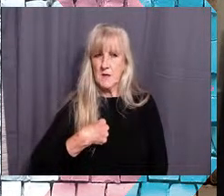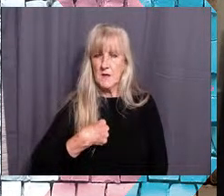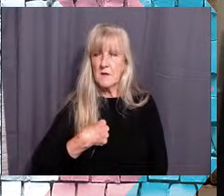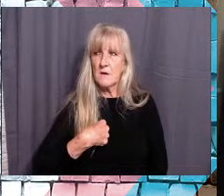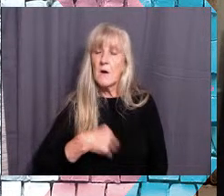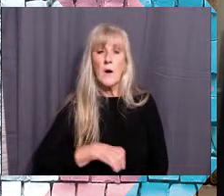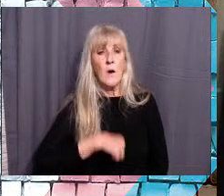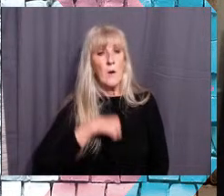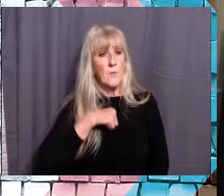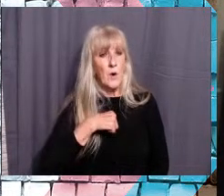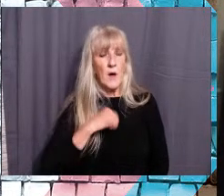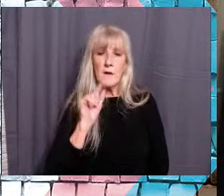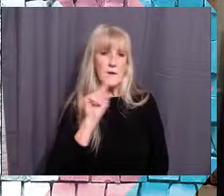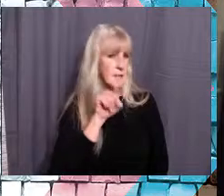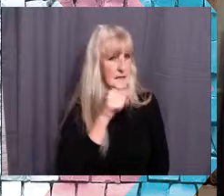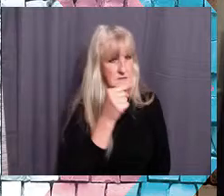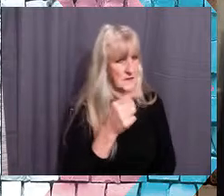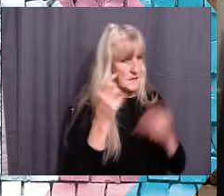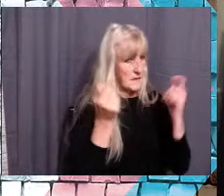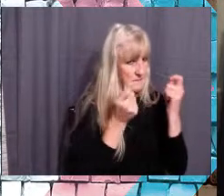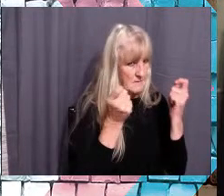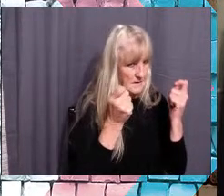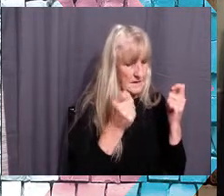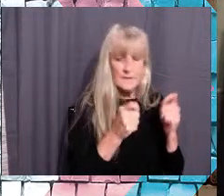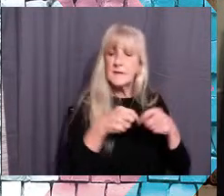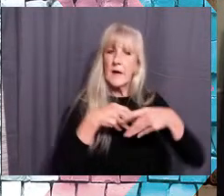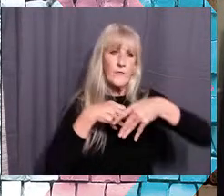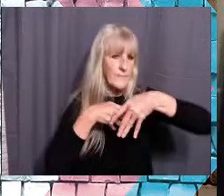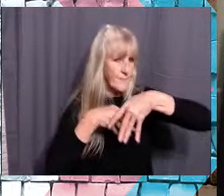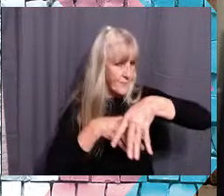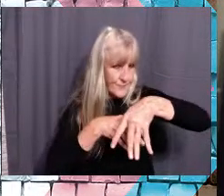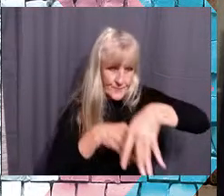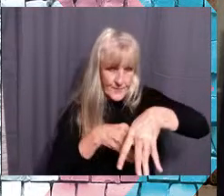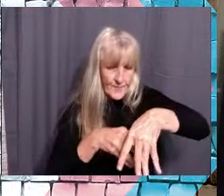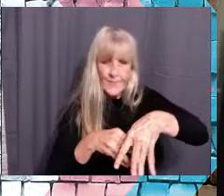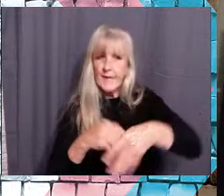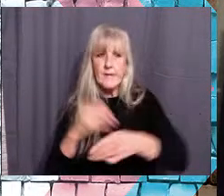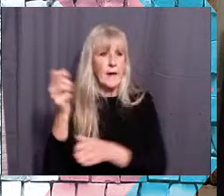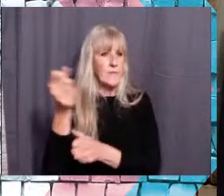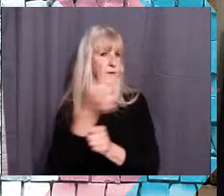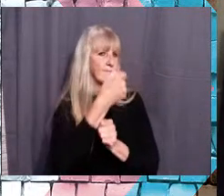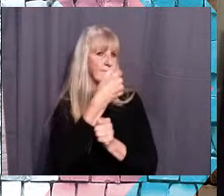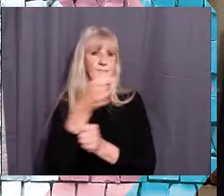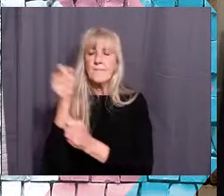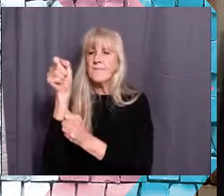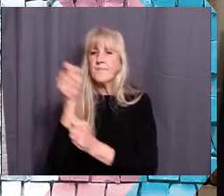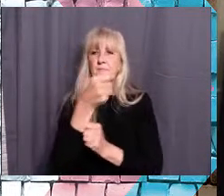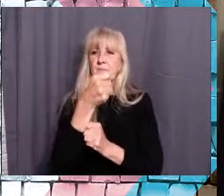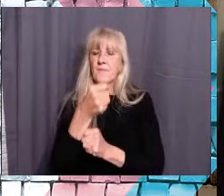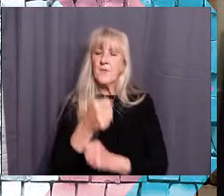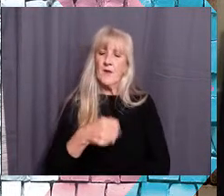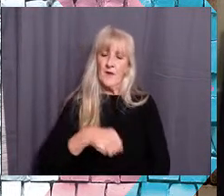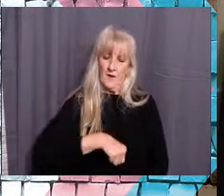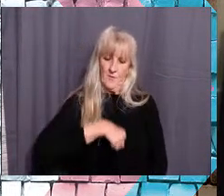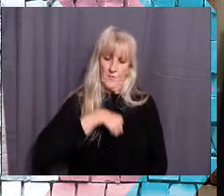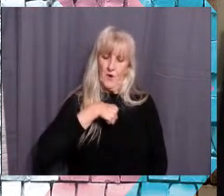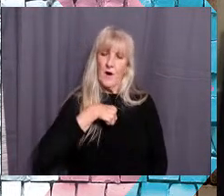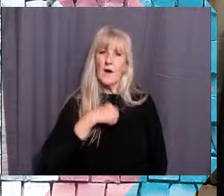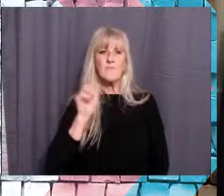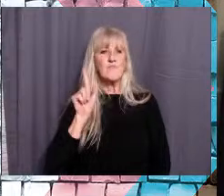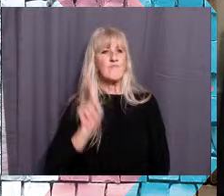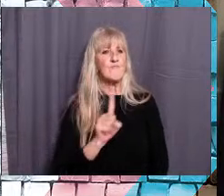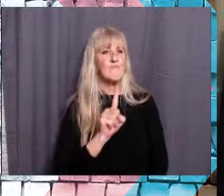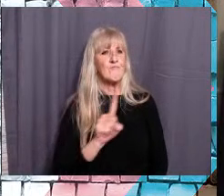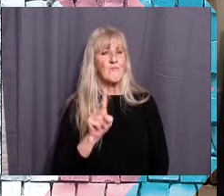Pride is more than a festival. It's more than a parade. It's more than a flag. Pride is walking down the street with